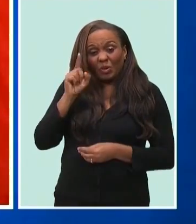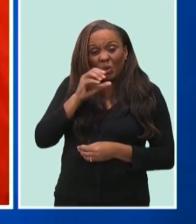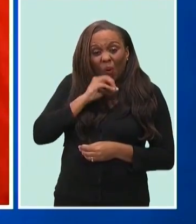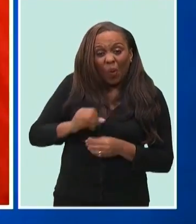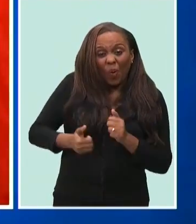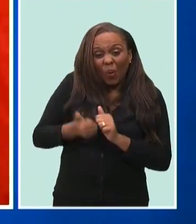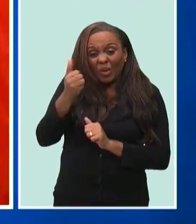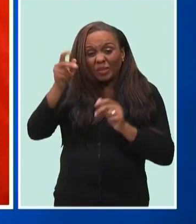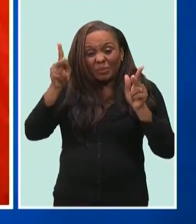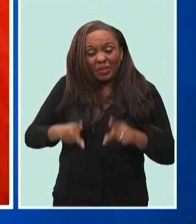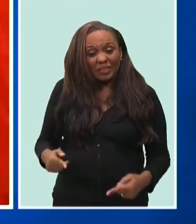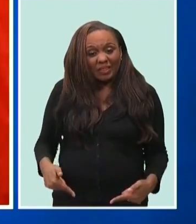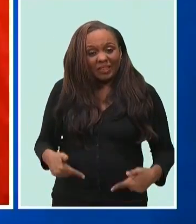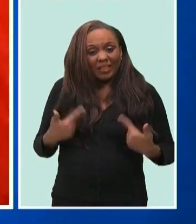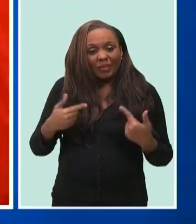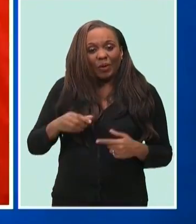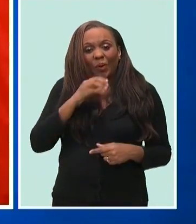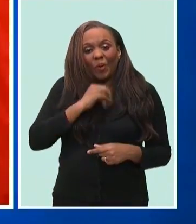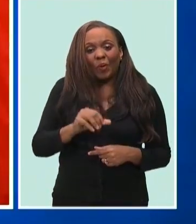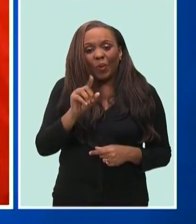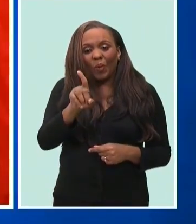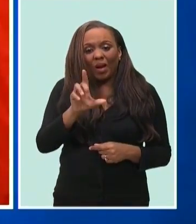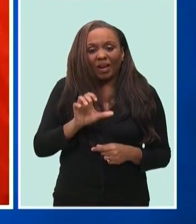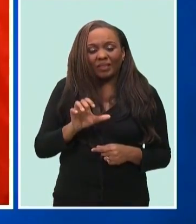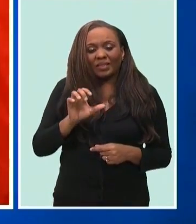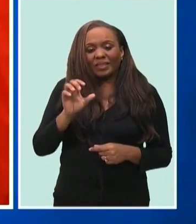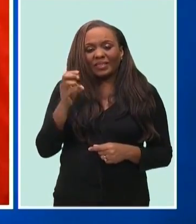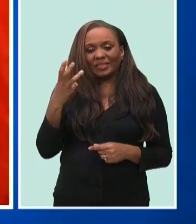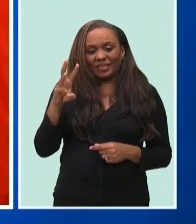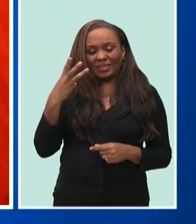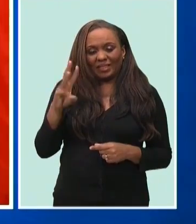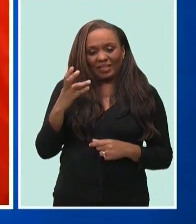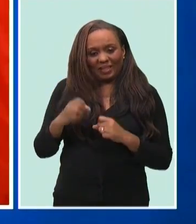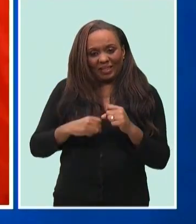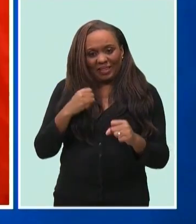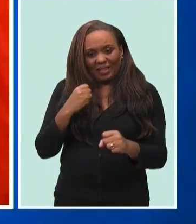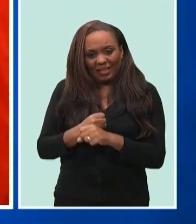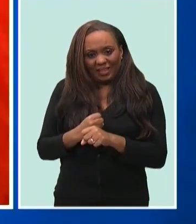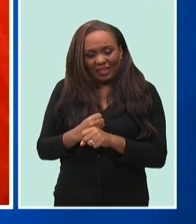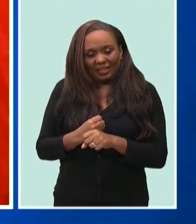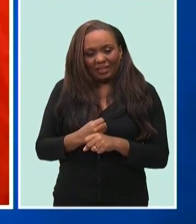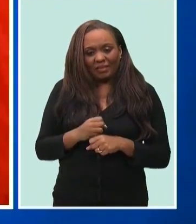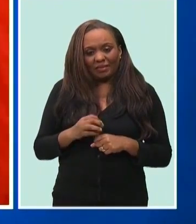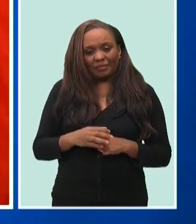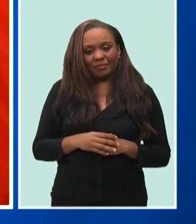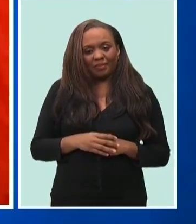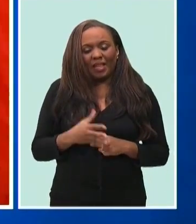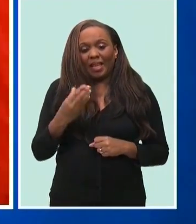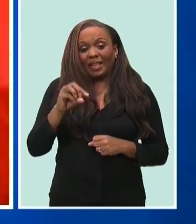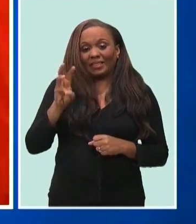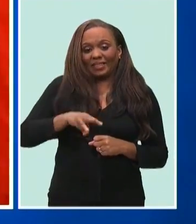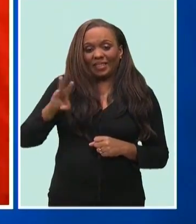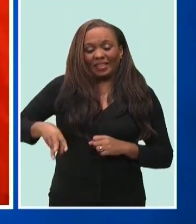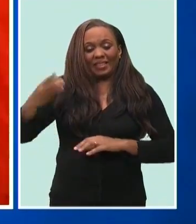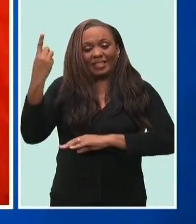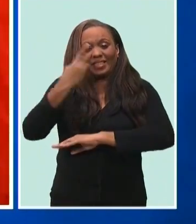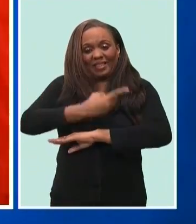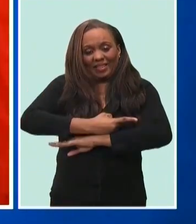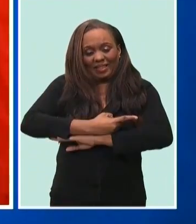oldest person living, aged 116 years and 66 days, as of 9th